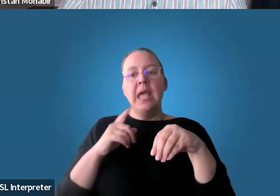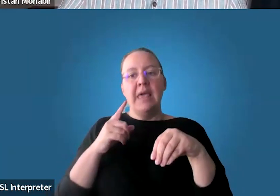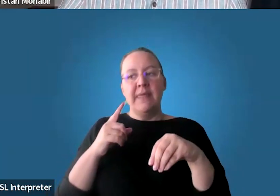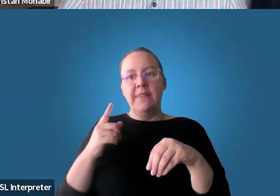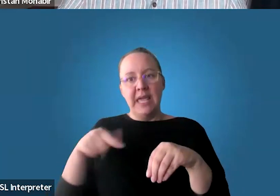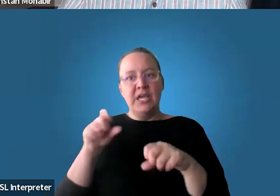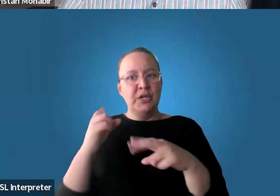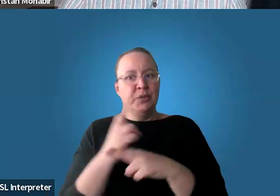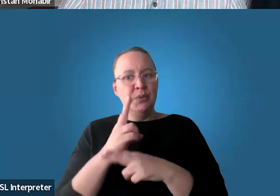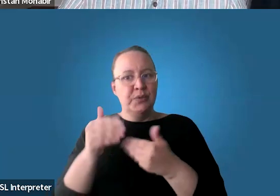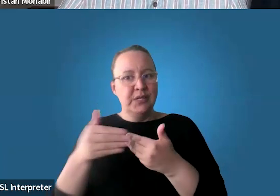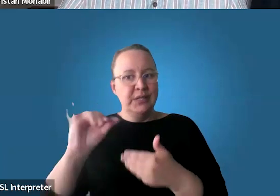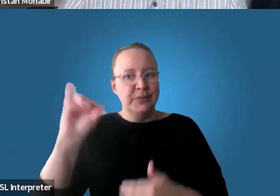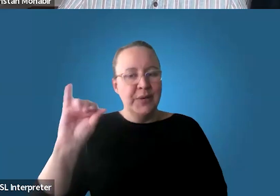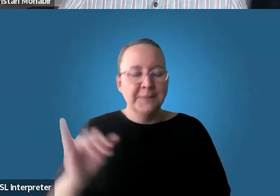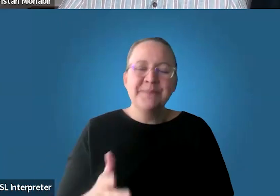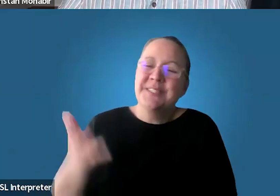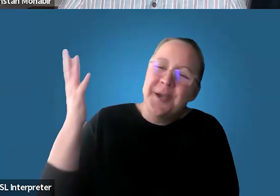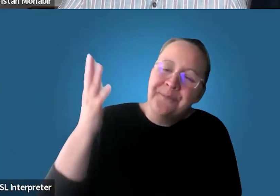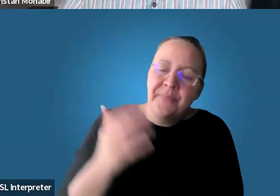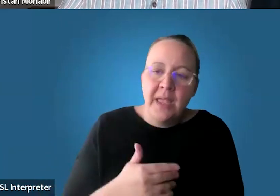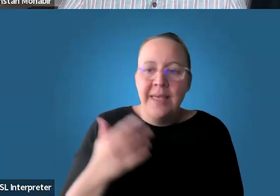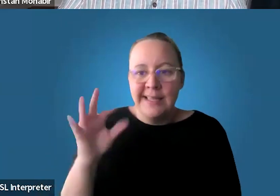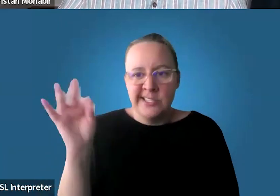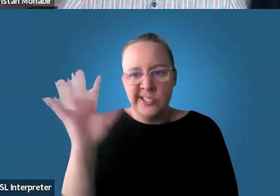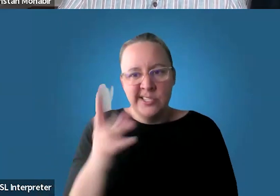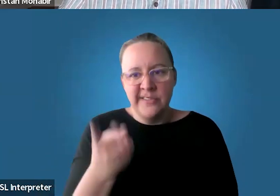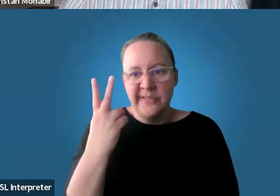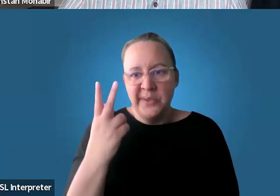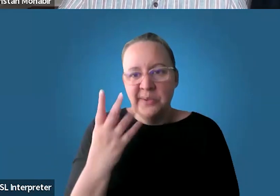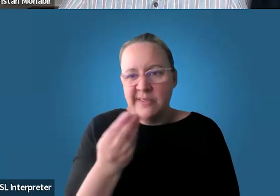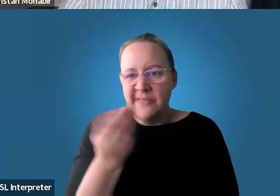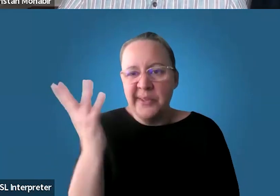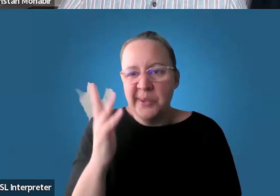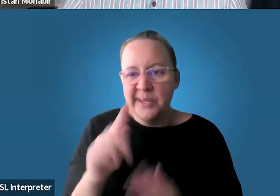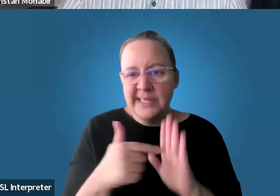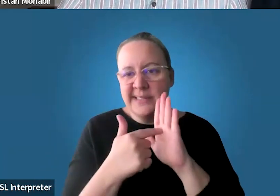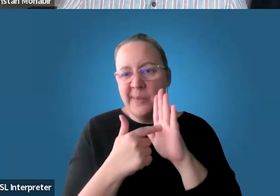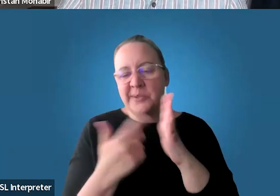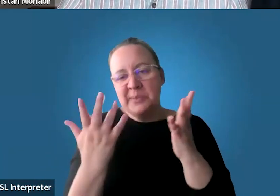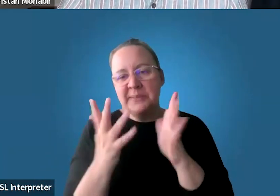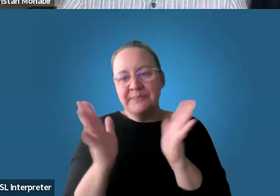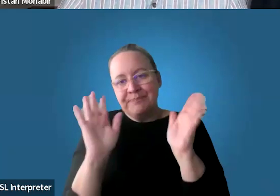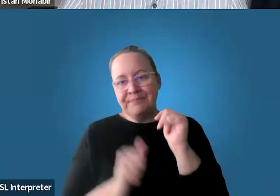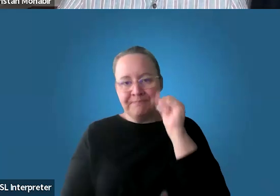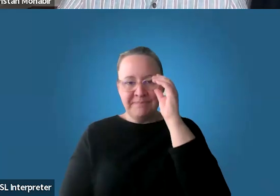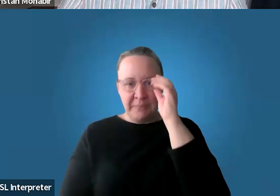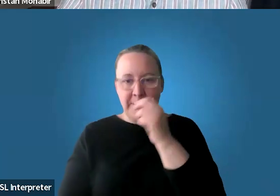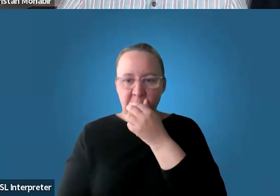some way that they wanted to do it. So that's I mean, that's one example, but I think that's important.